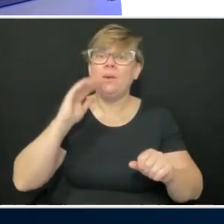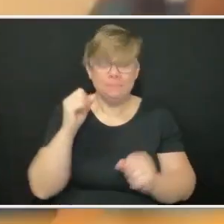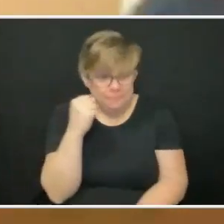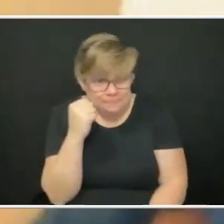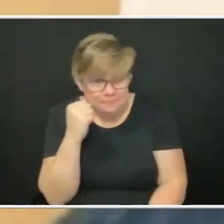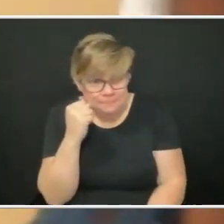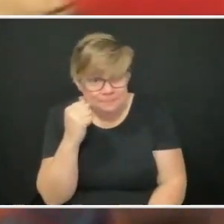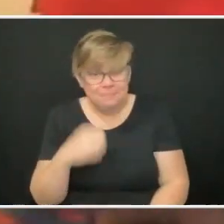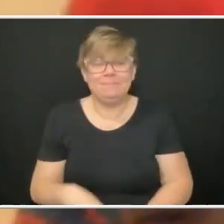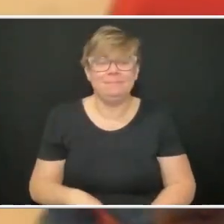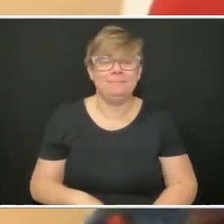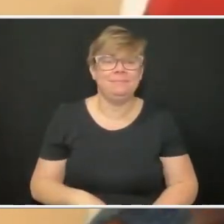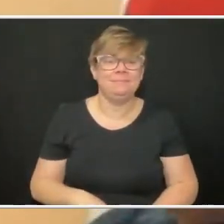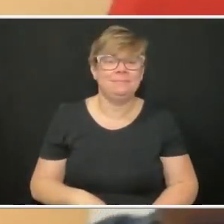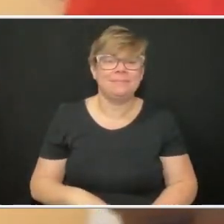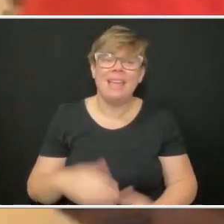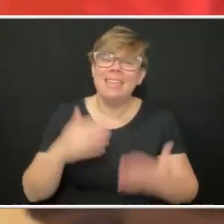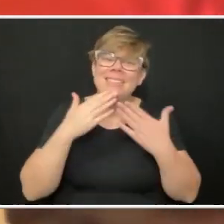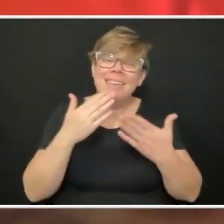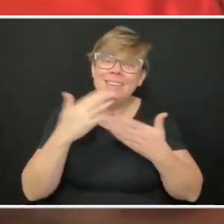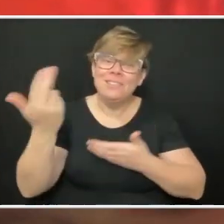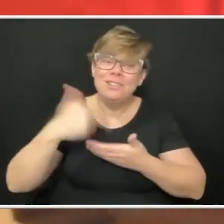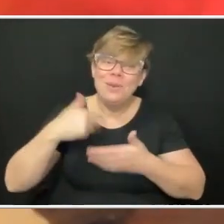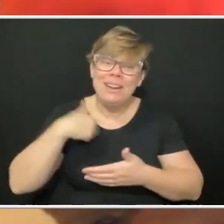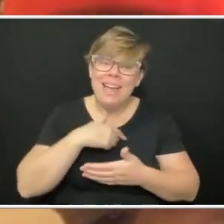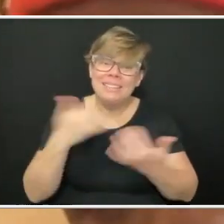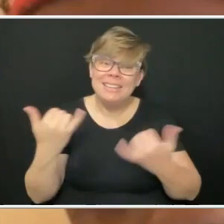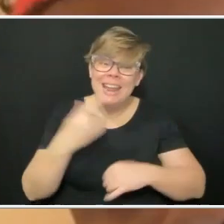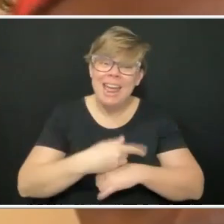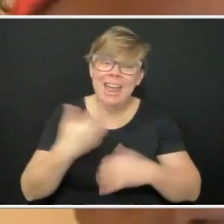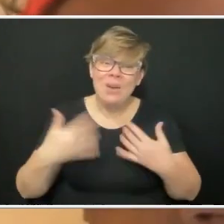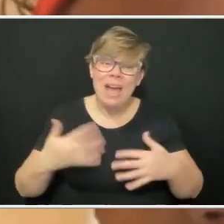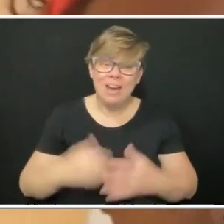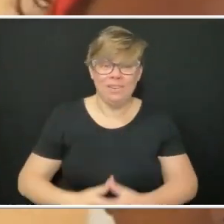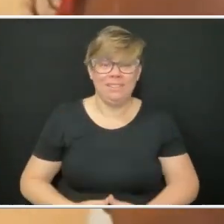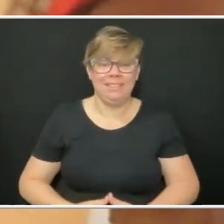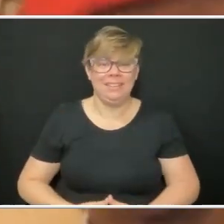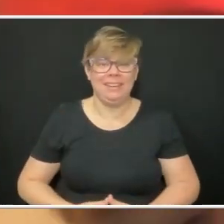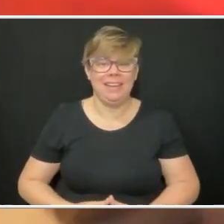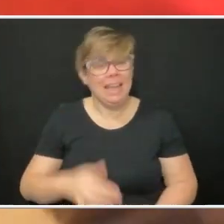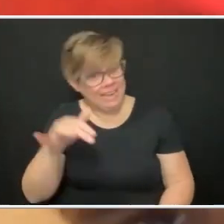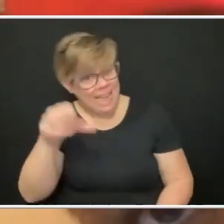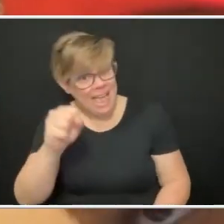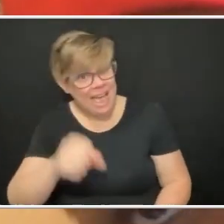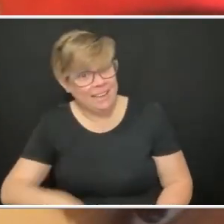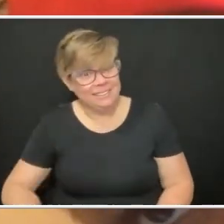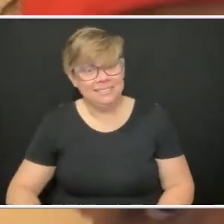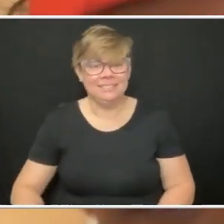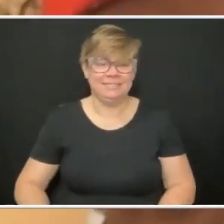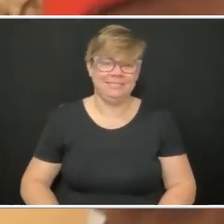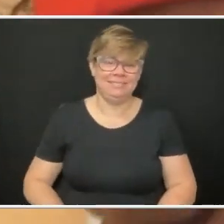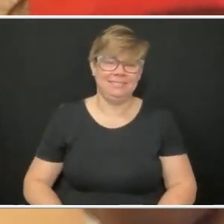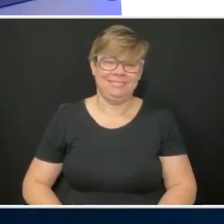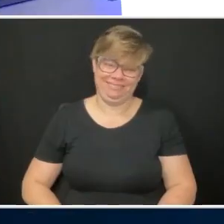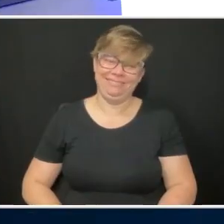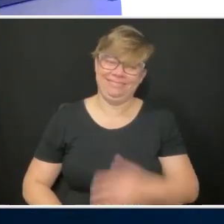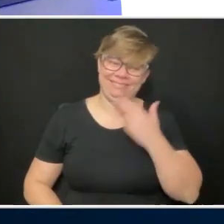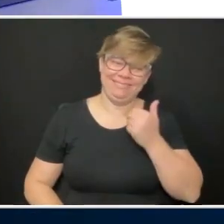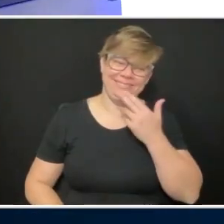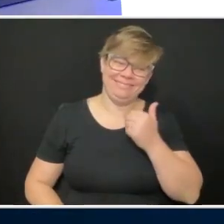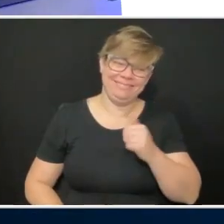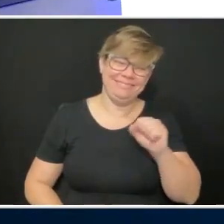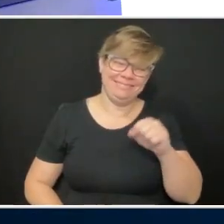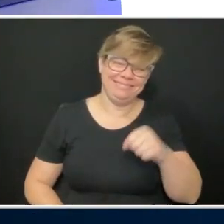Pal, thank you for being on with us today. It's a lot to ask. Yeah. Yeah, it is. I get